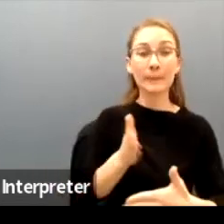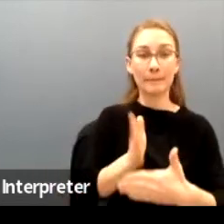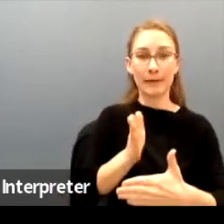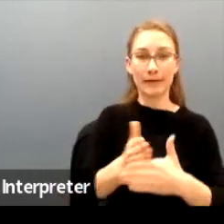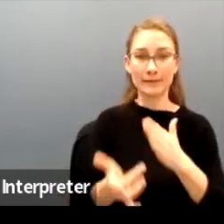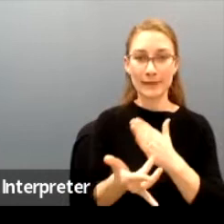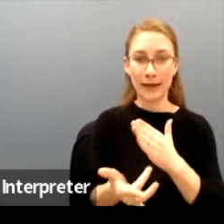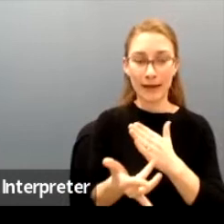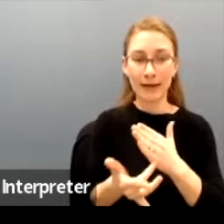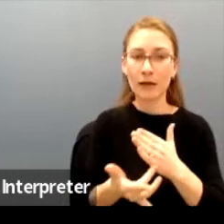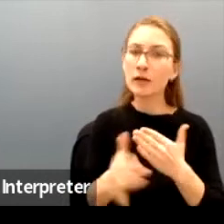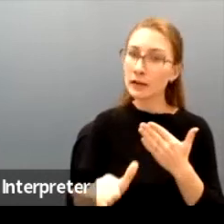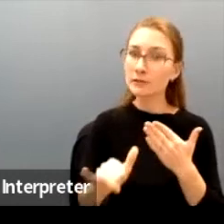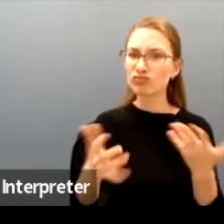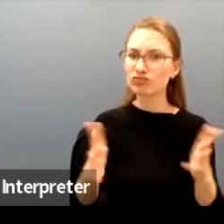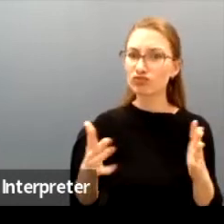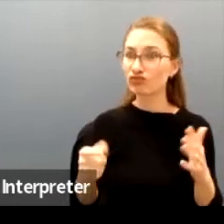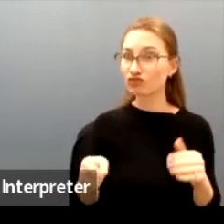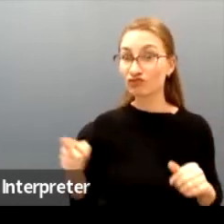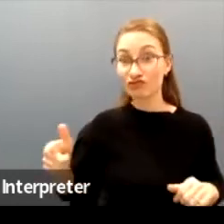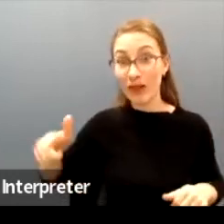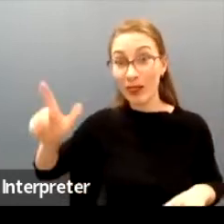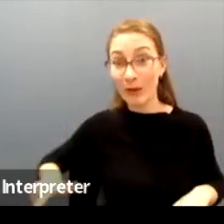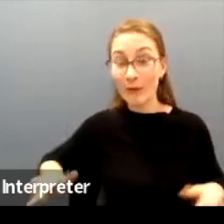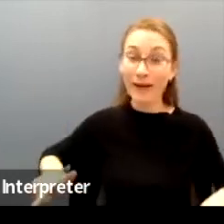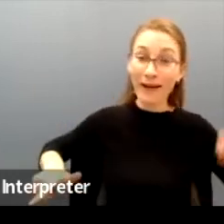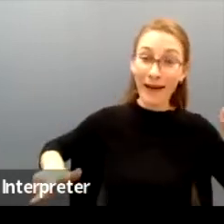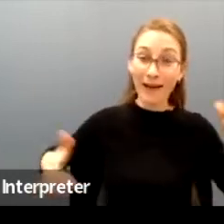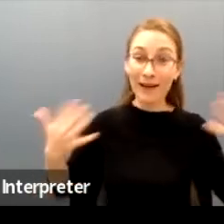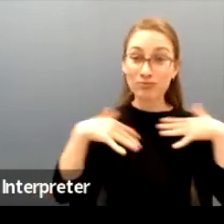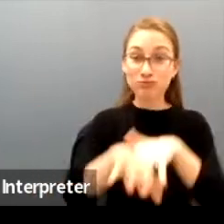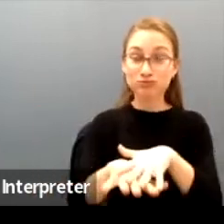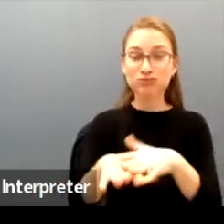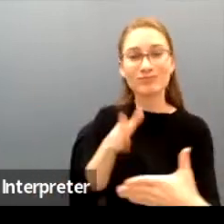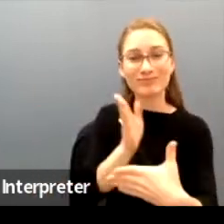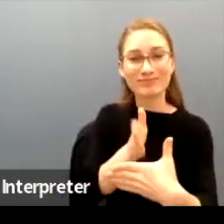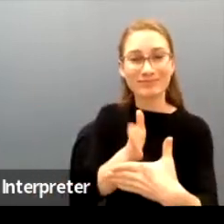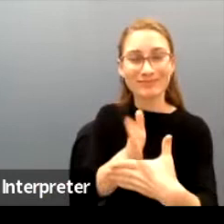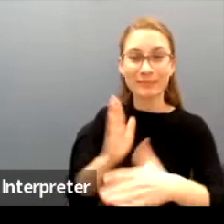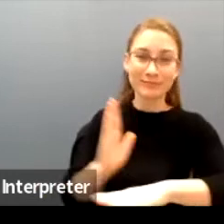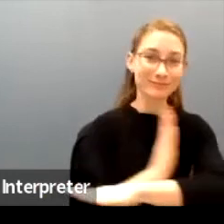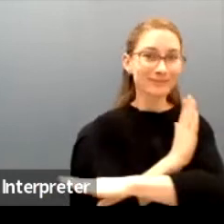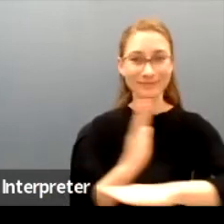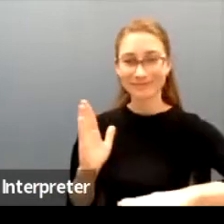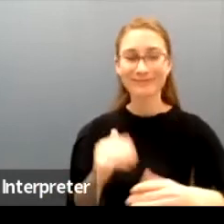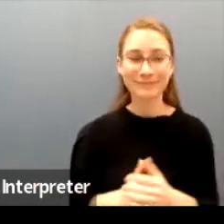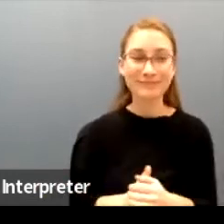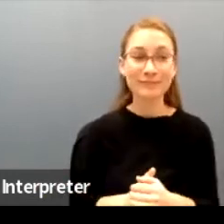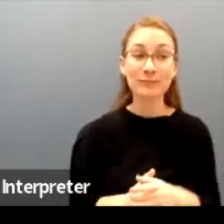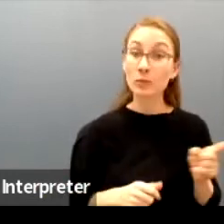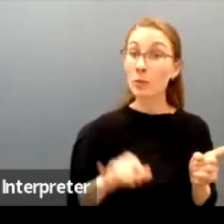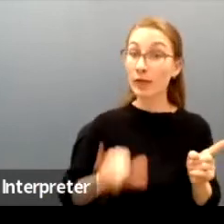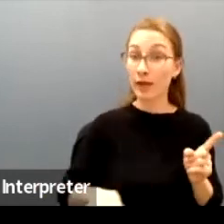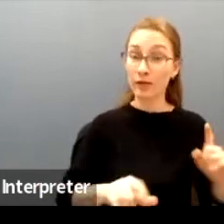nice blend between the two. So there's that low-tech component, maybe of those pages or templates rather, that you have to kind of switch in and